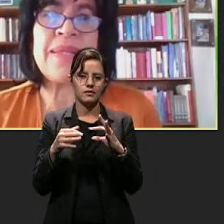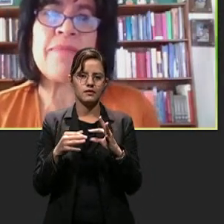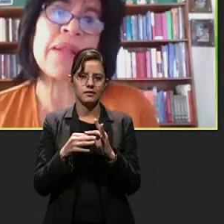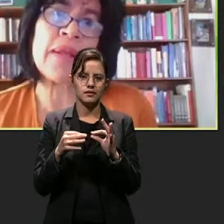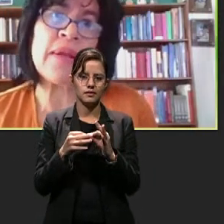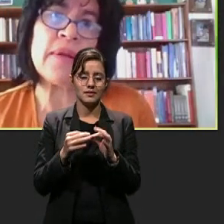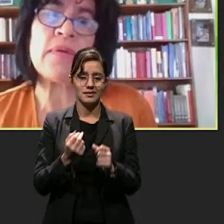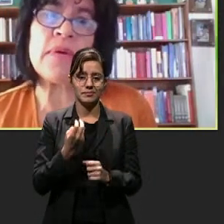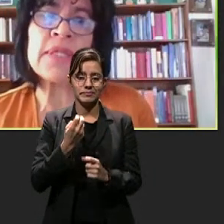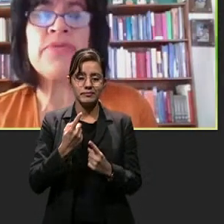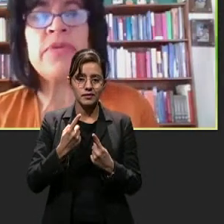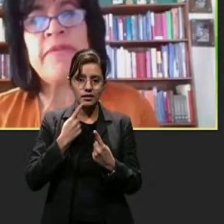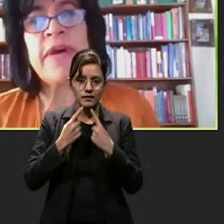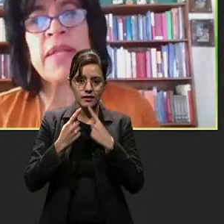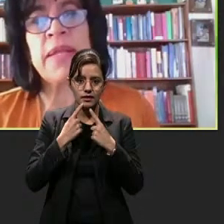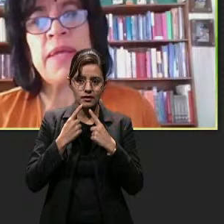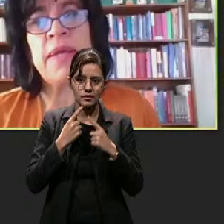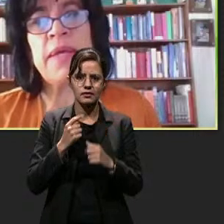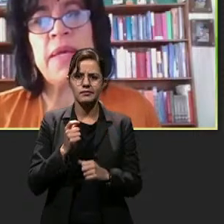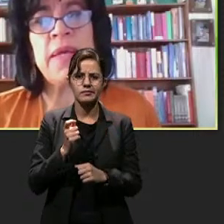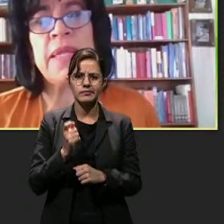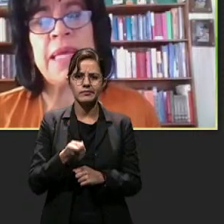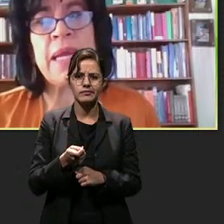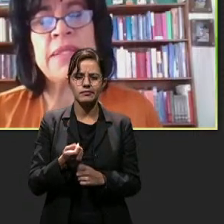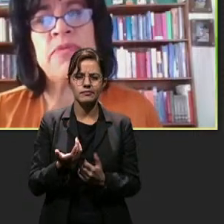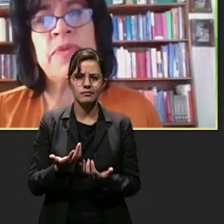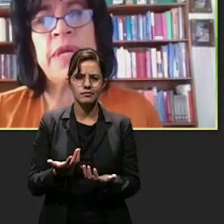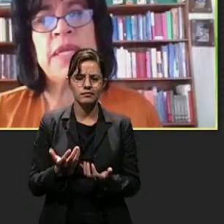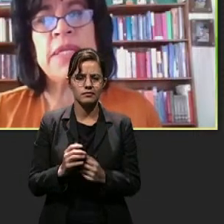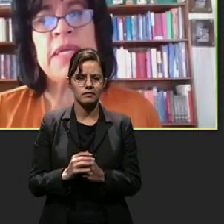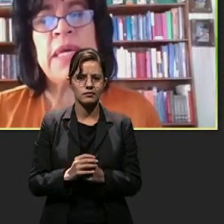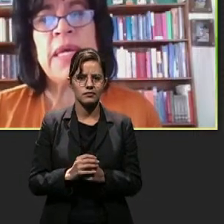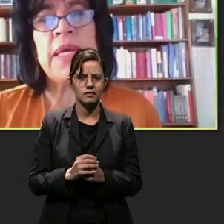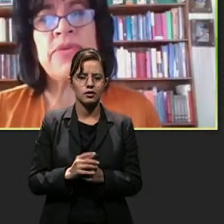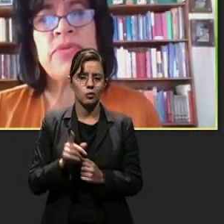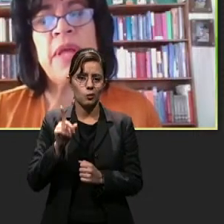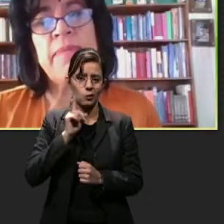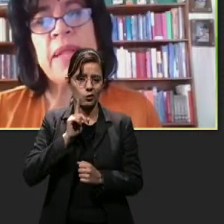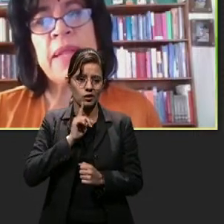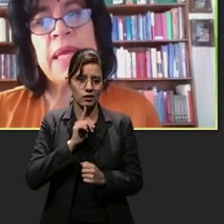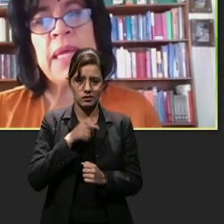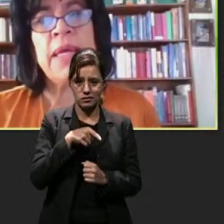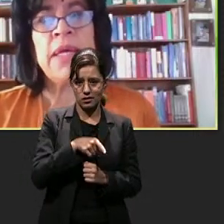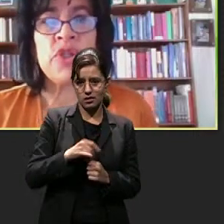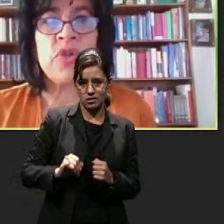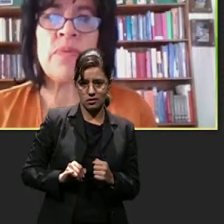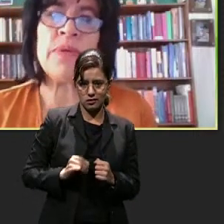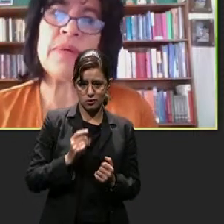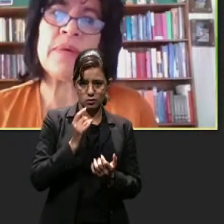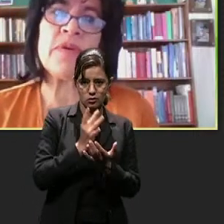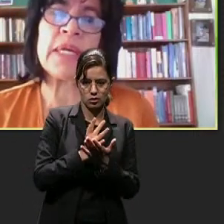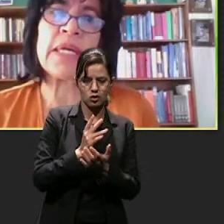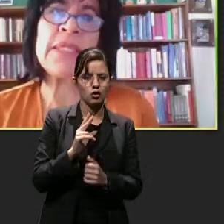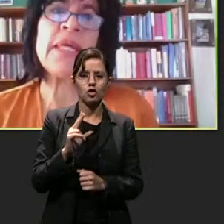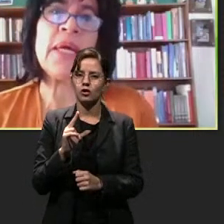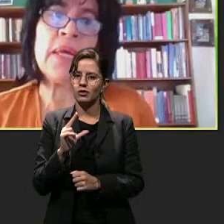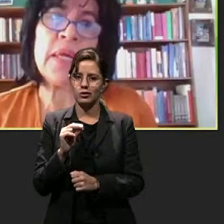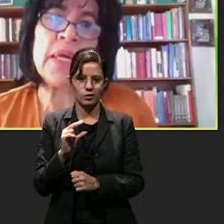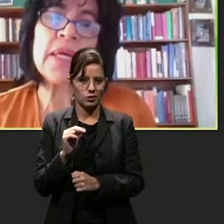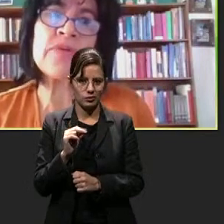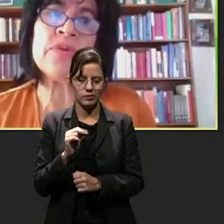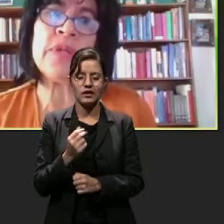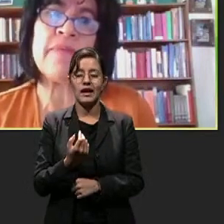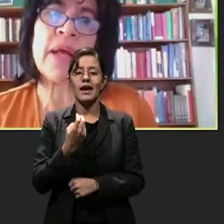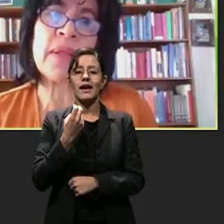I would just like to say that this debate is not a debate only for women and made